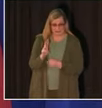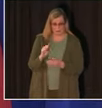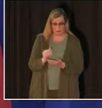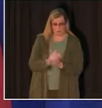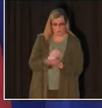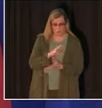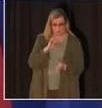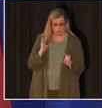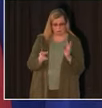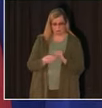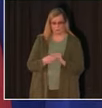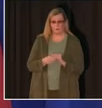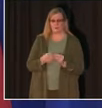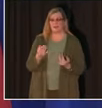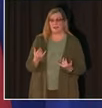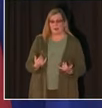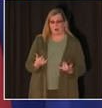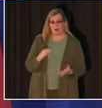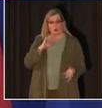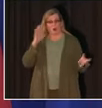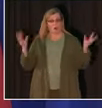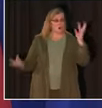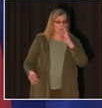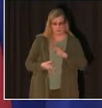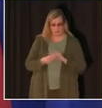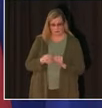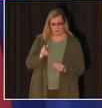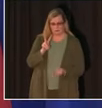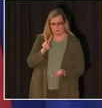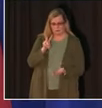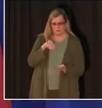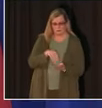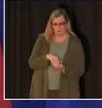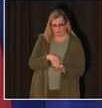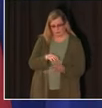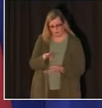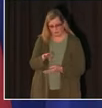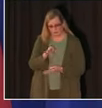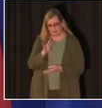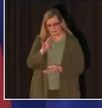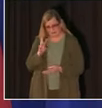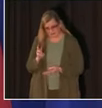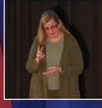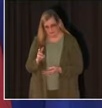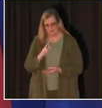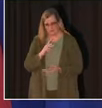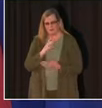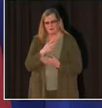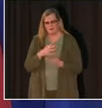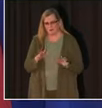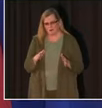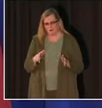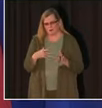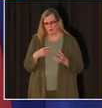to 2476 and sadly we also announced five deaths bringing